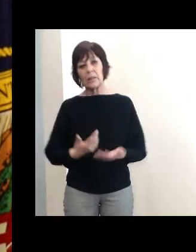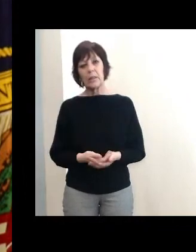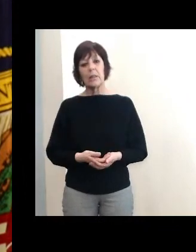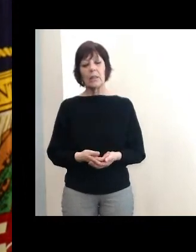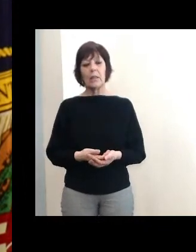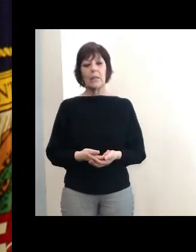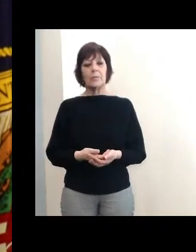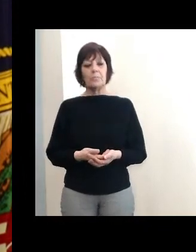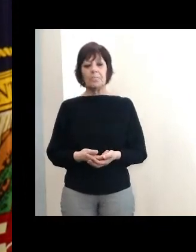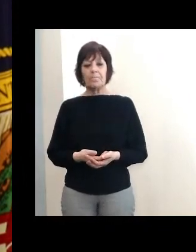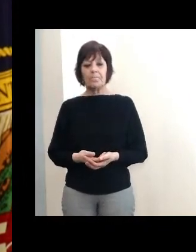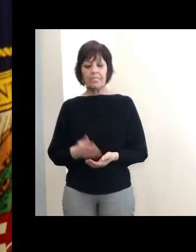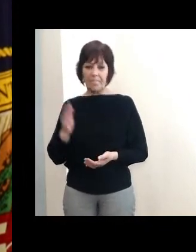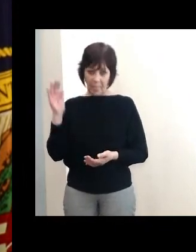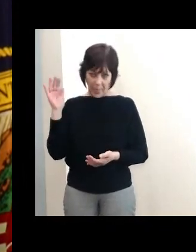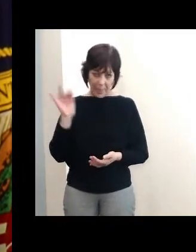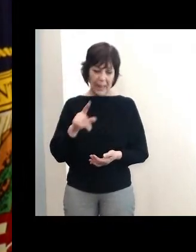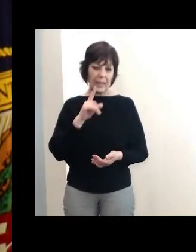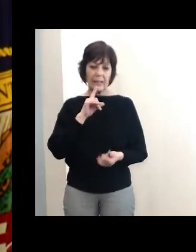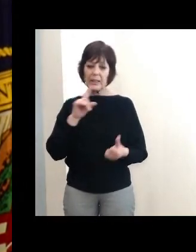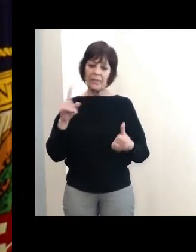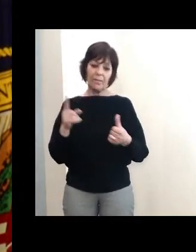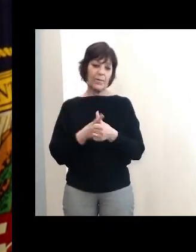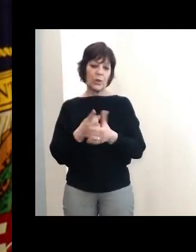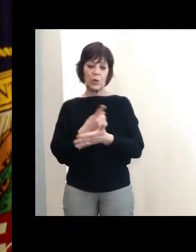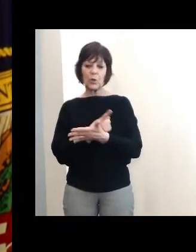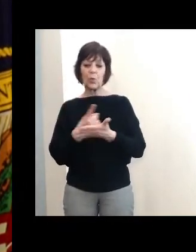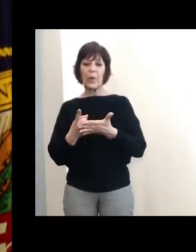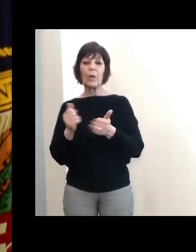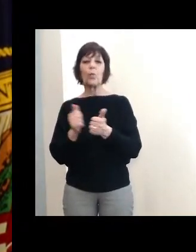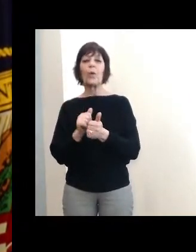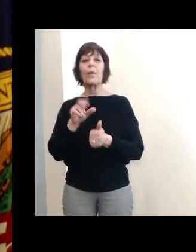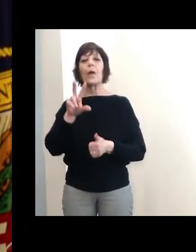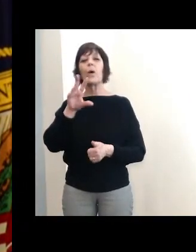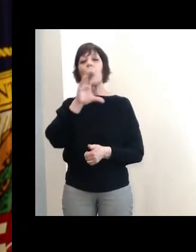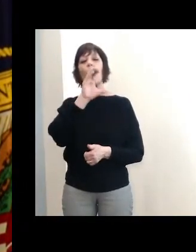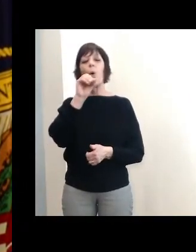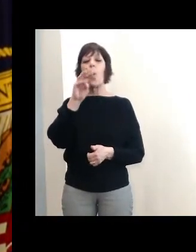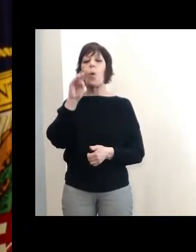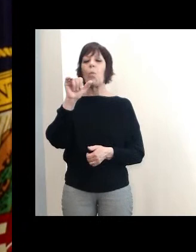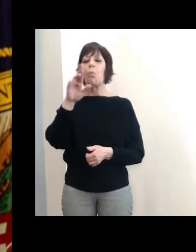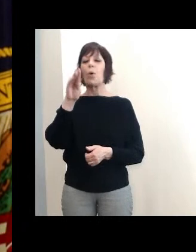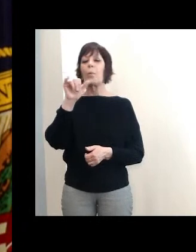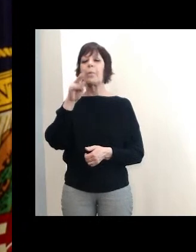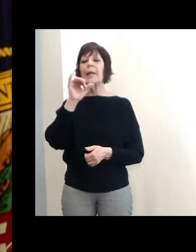elsewhere. That is the first week of comorbidity, our receipt of those